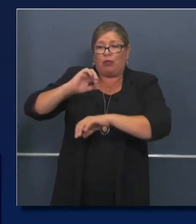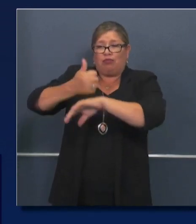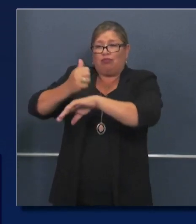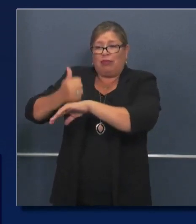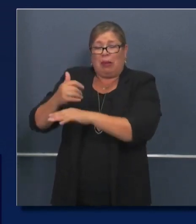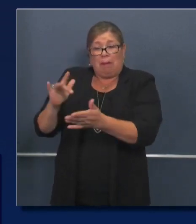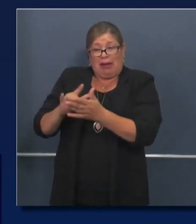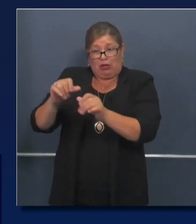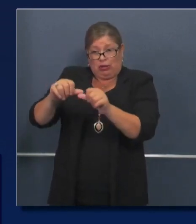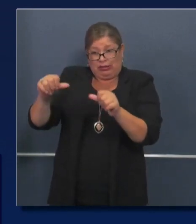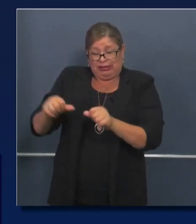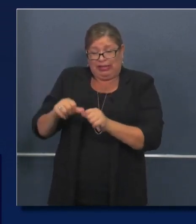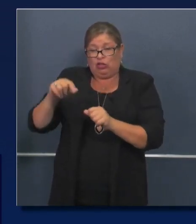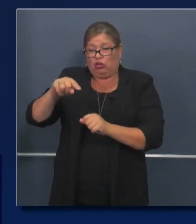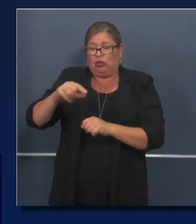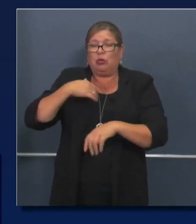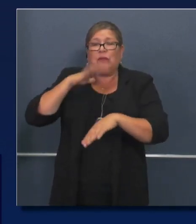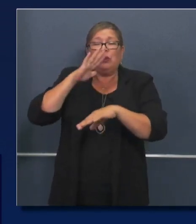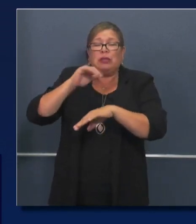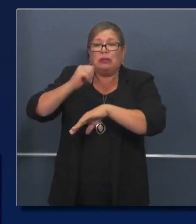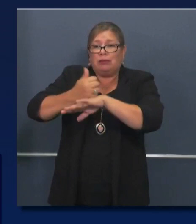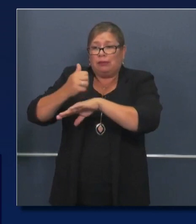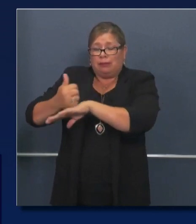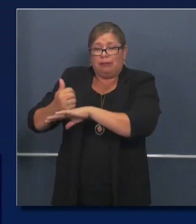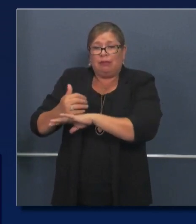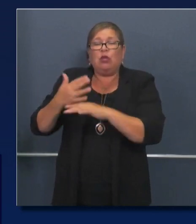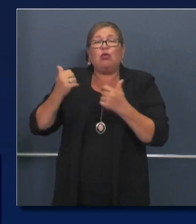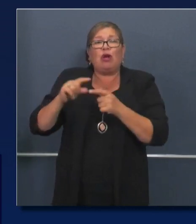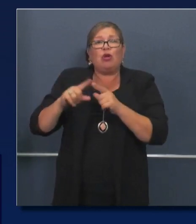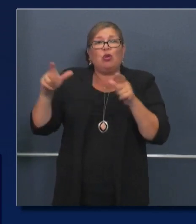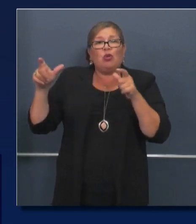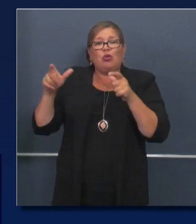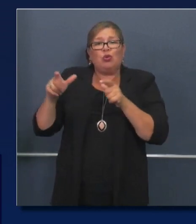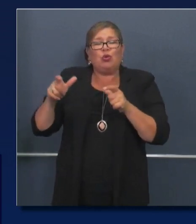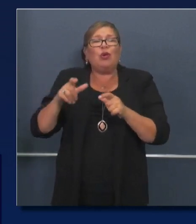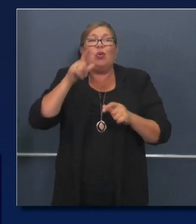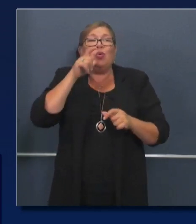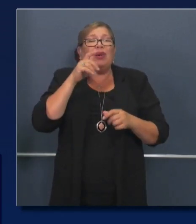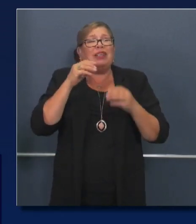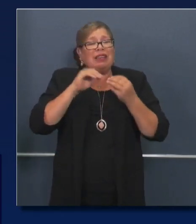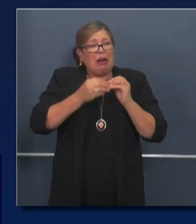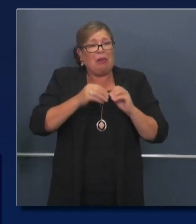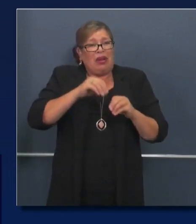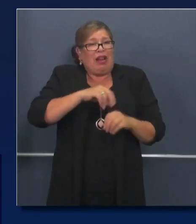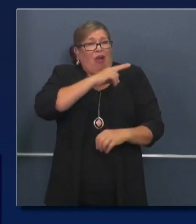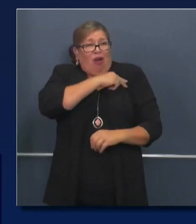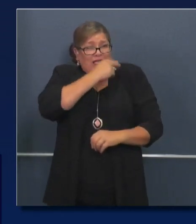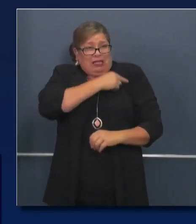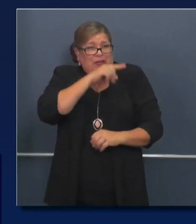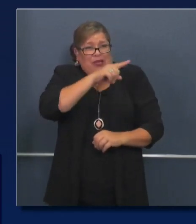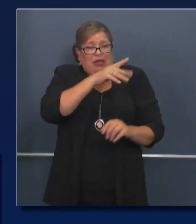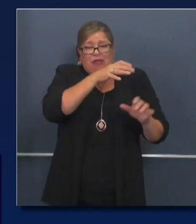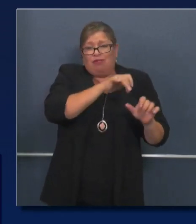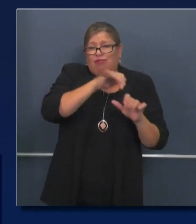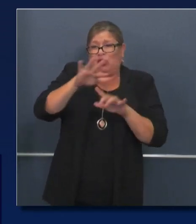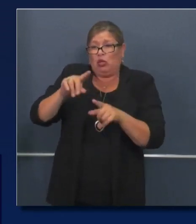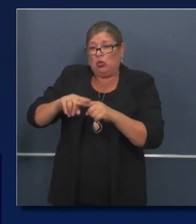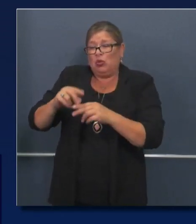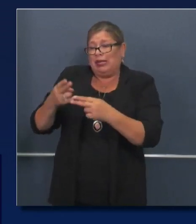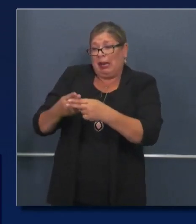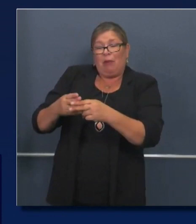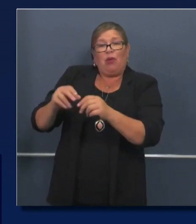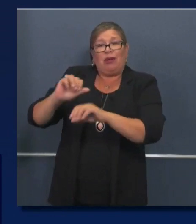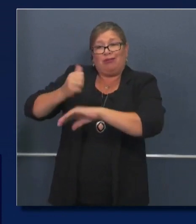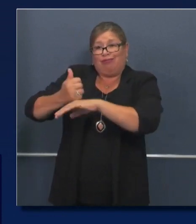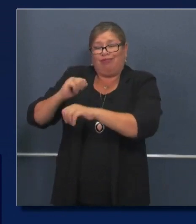stations, so that we can decompress, reduce the total population in their hospital system, and get them into these temporary facilities,